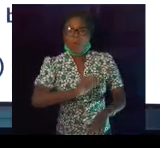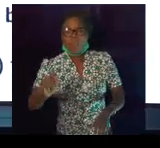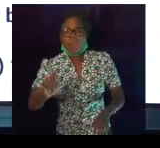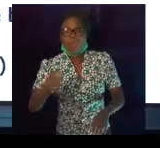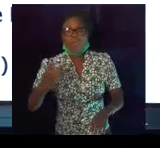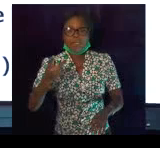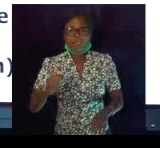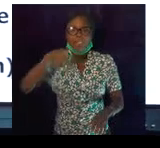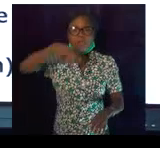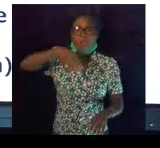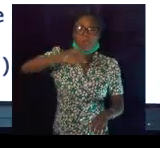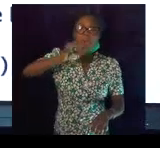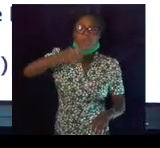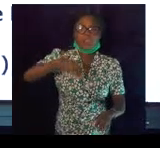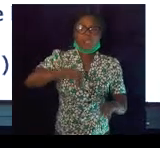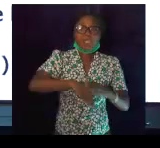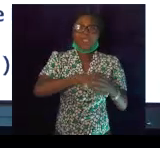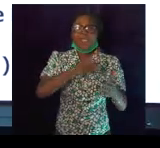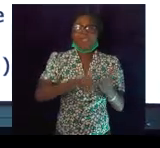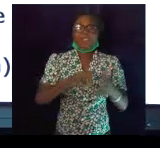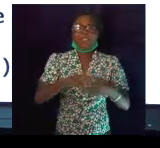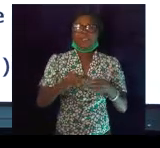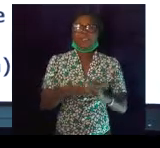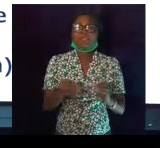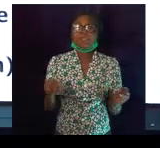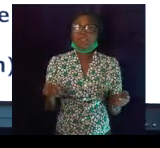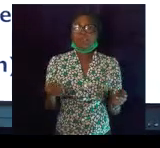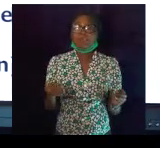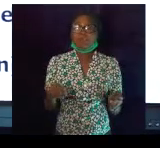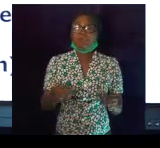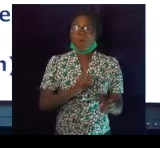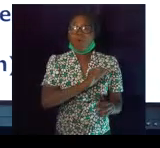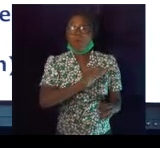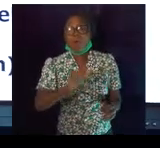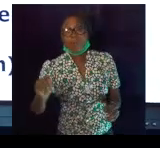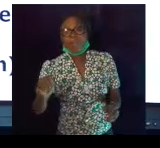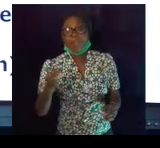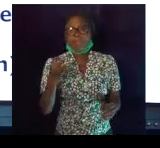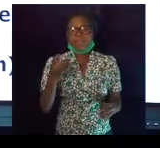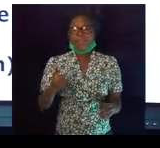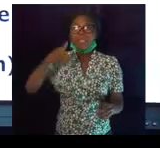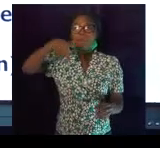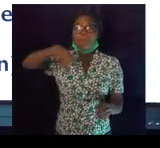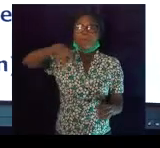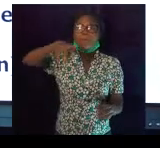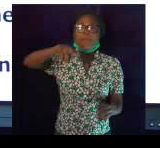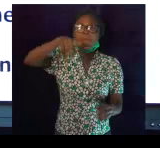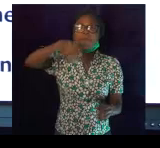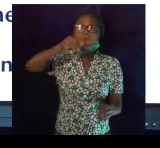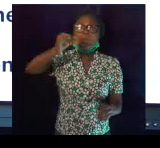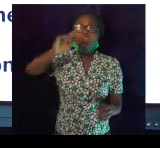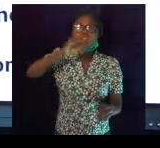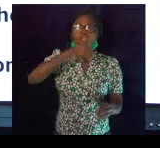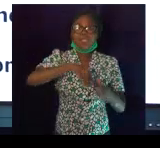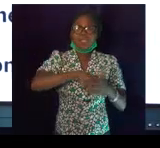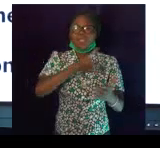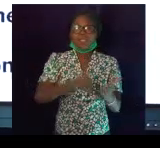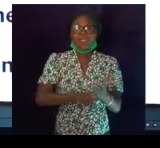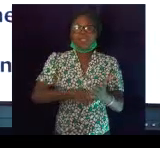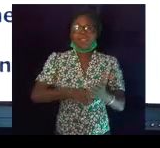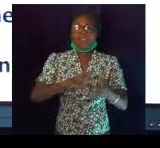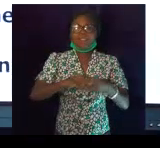Underline the prepositions in the sentences. Underline the prepositions in